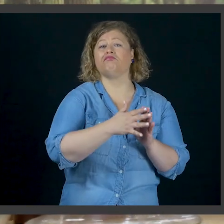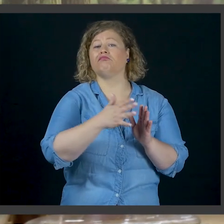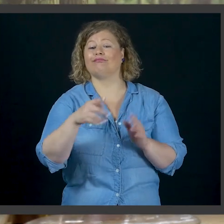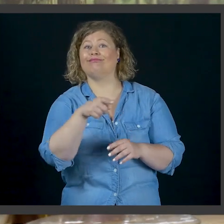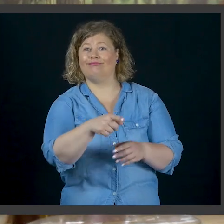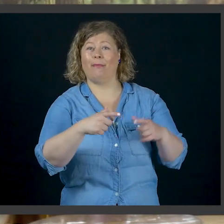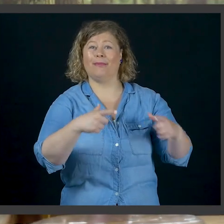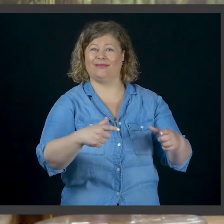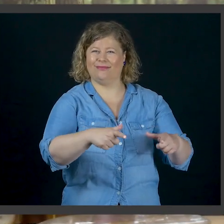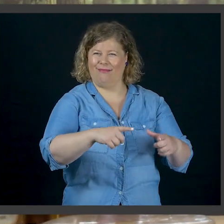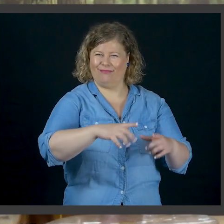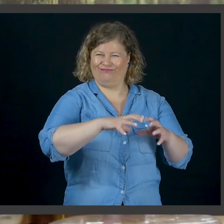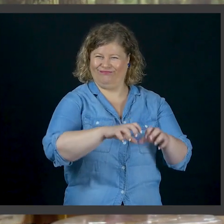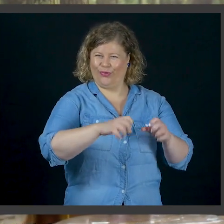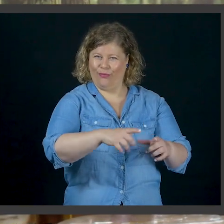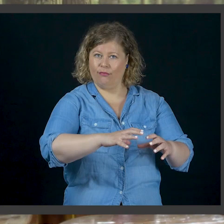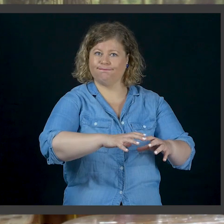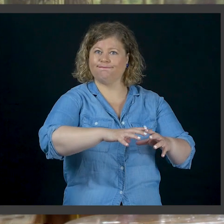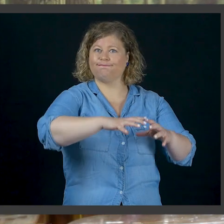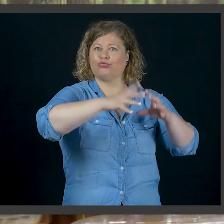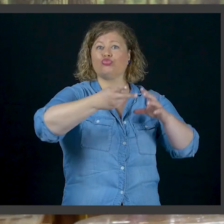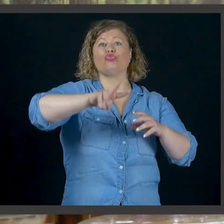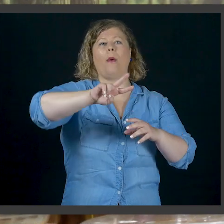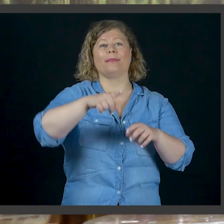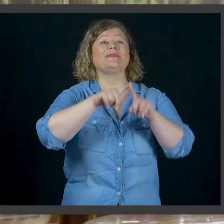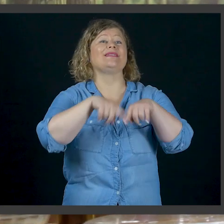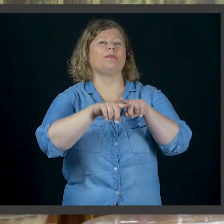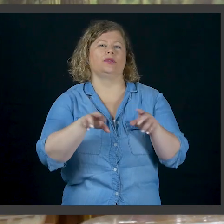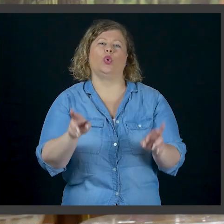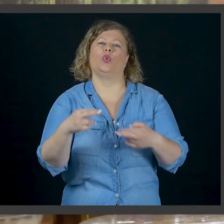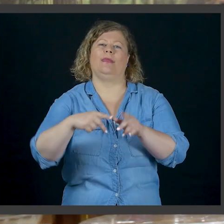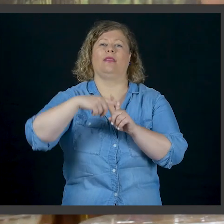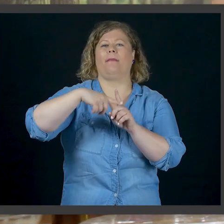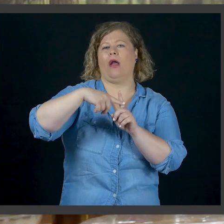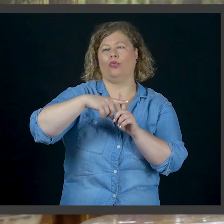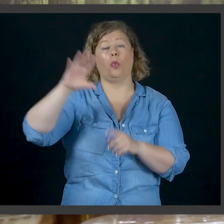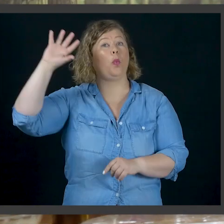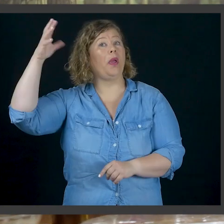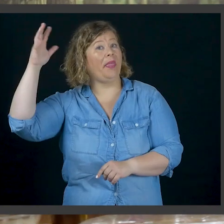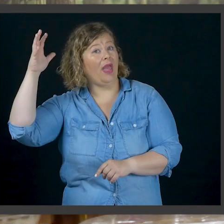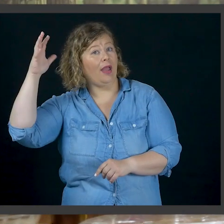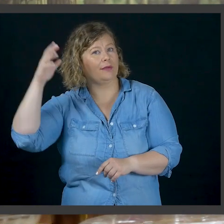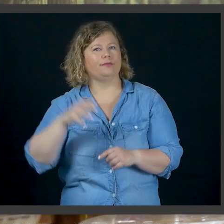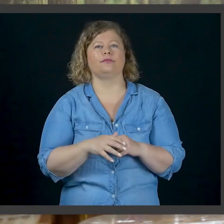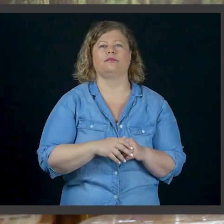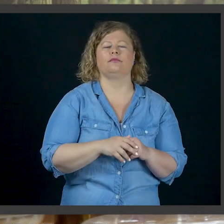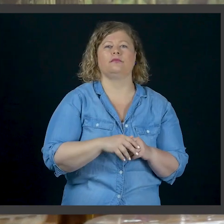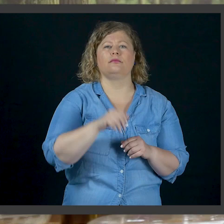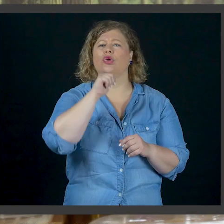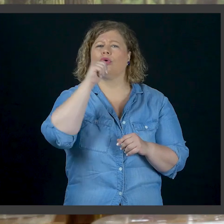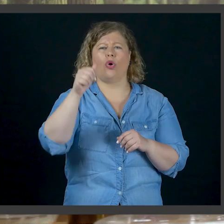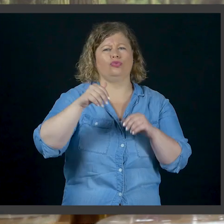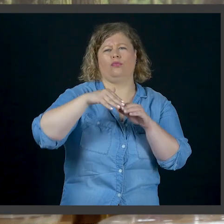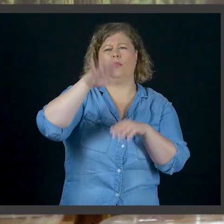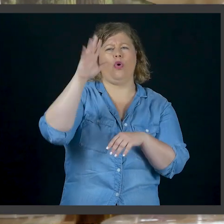it doubles in size. It depends from the room temperature and the weather. It will not take more than 2 hours,